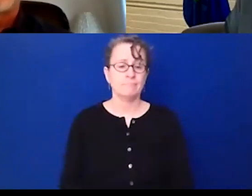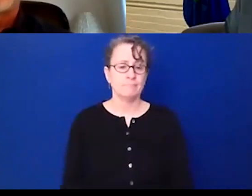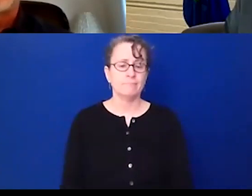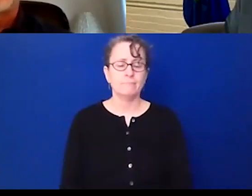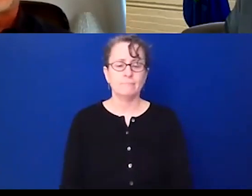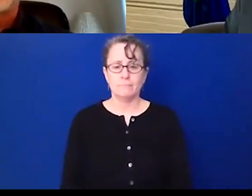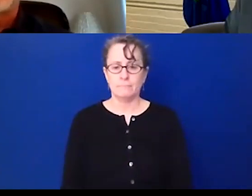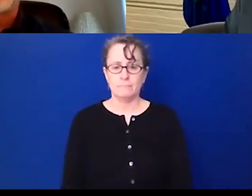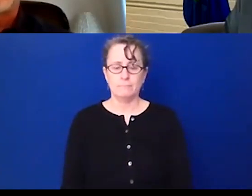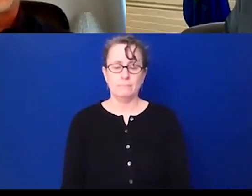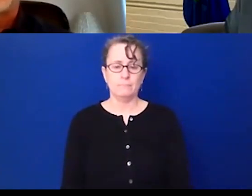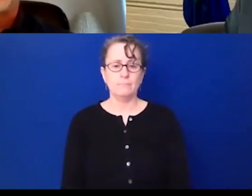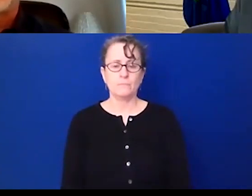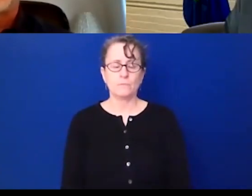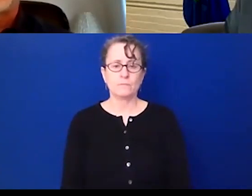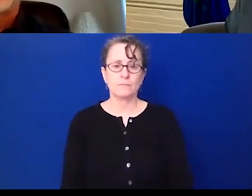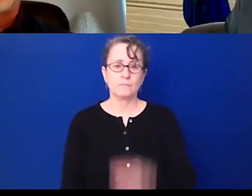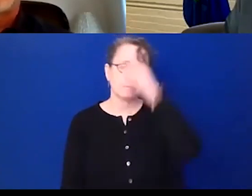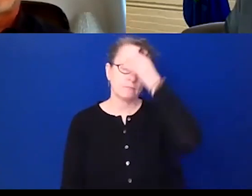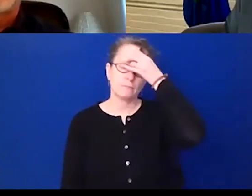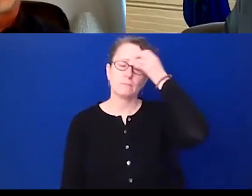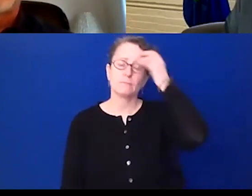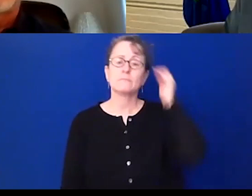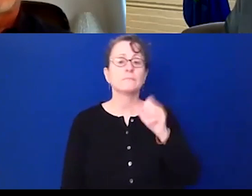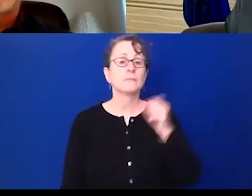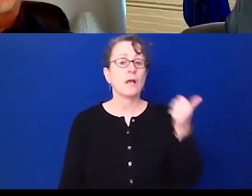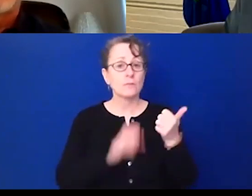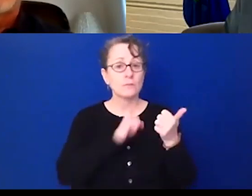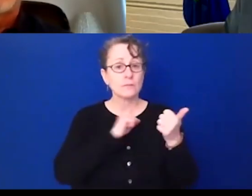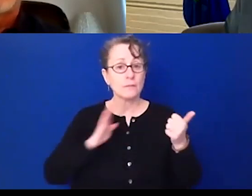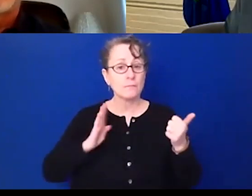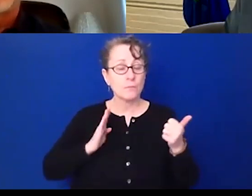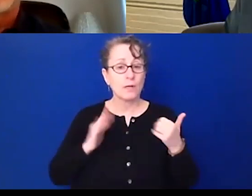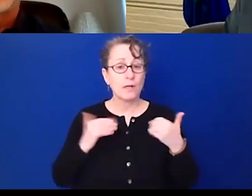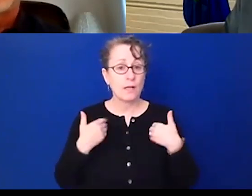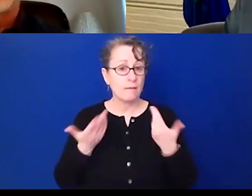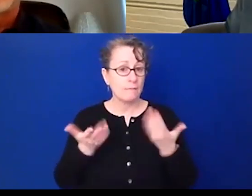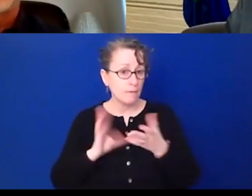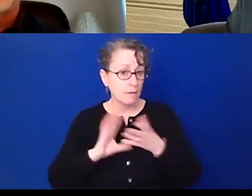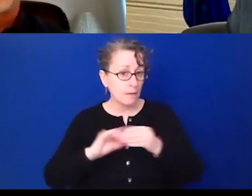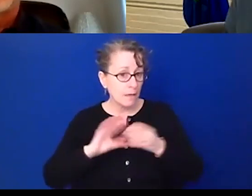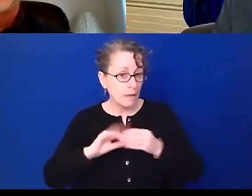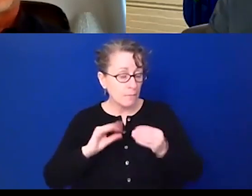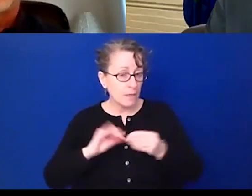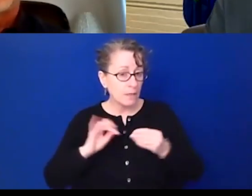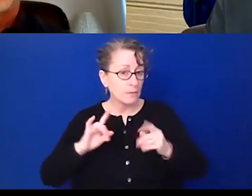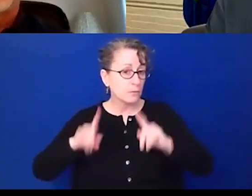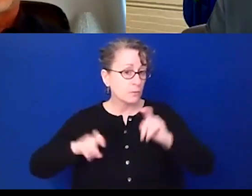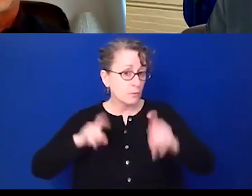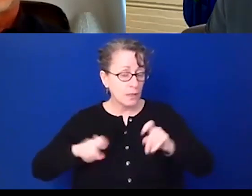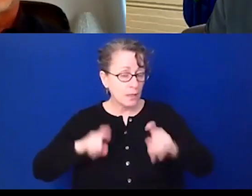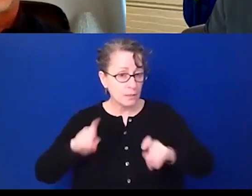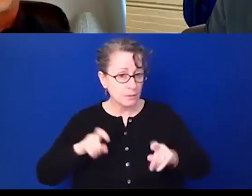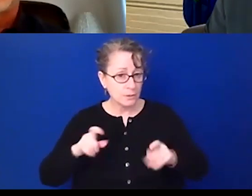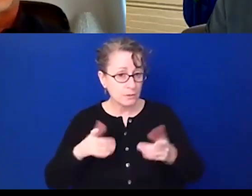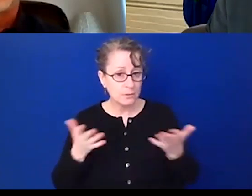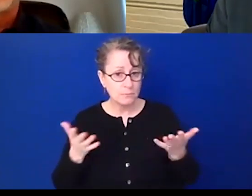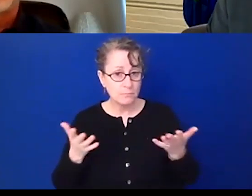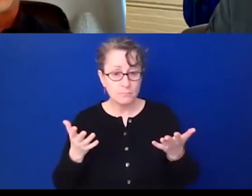All right, are there any more select board members who have comments to make or questions for Dan or Peter?